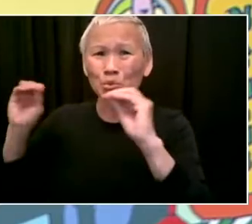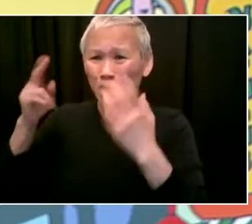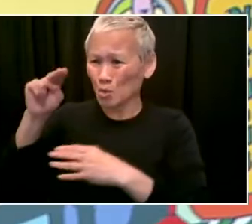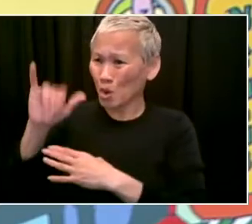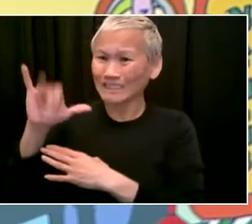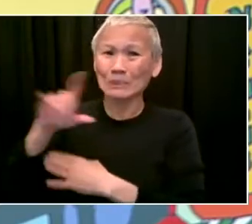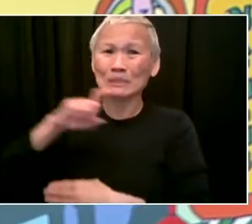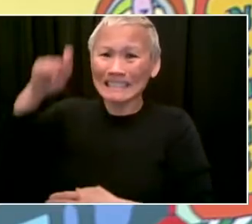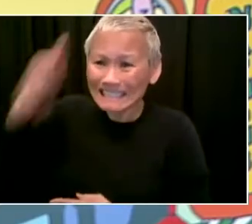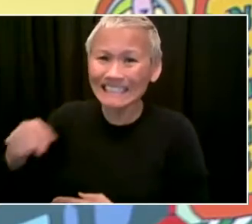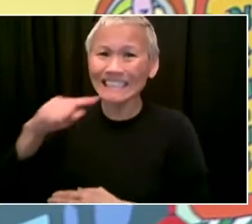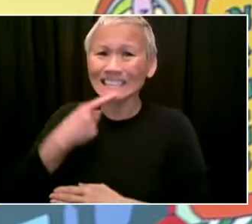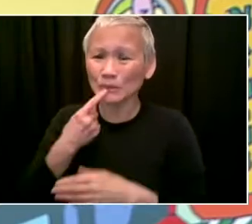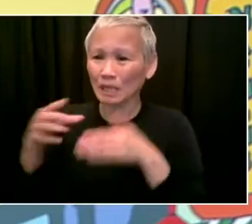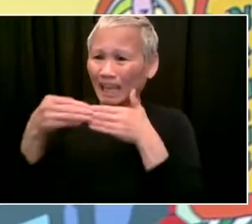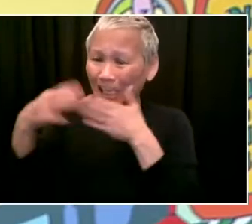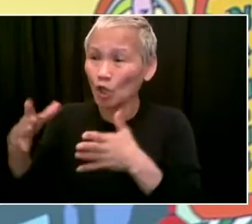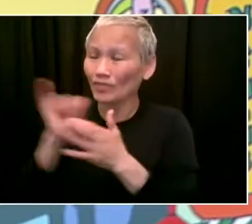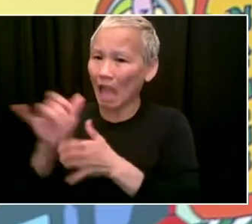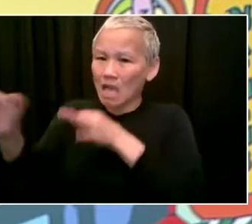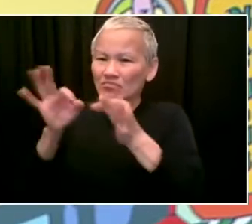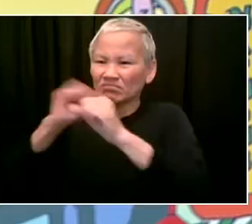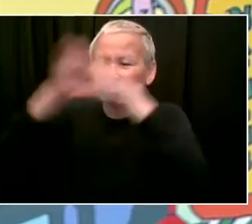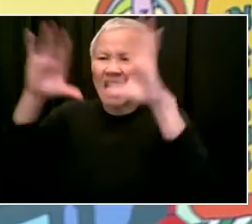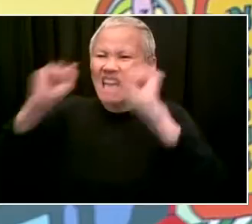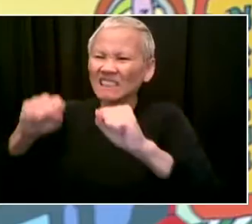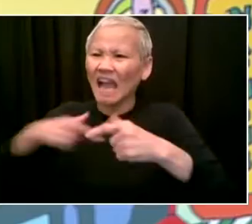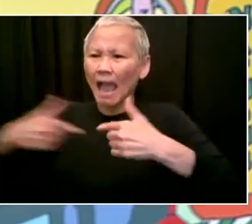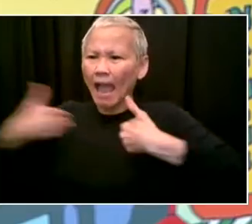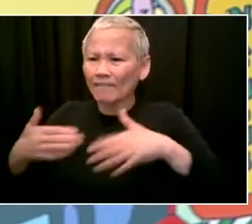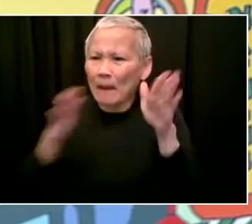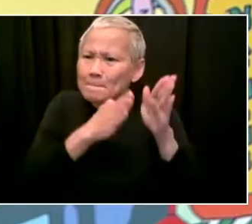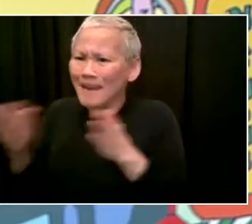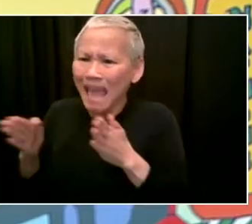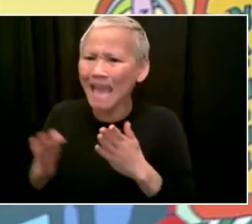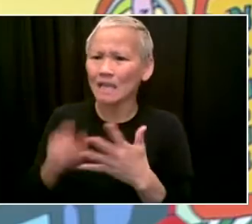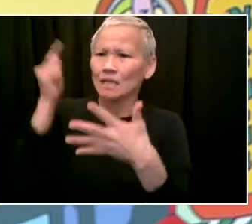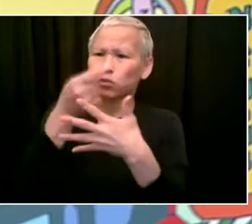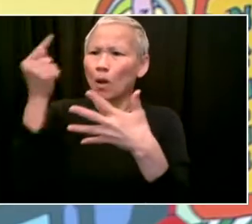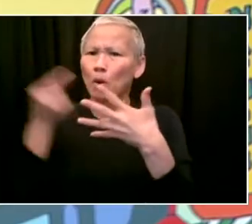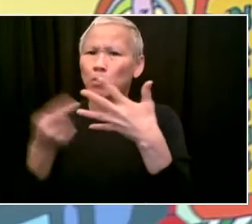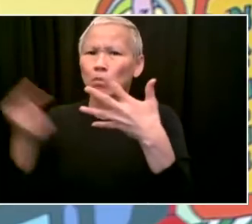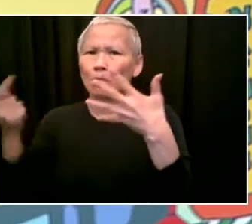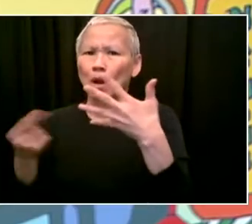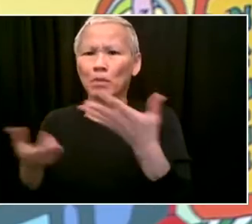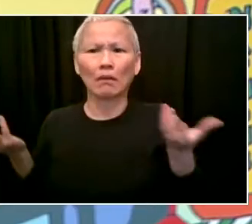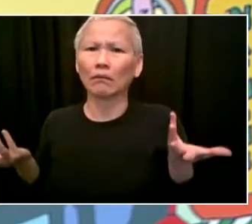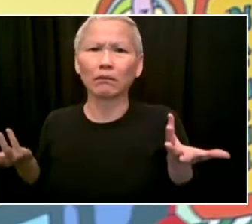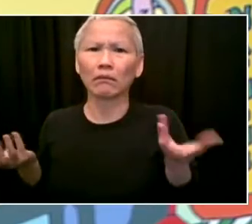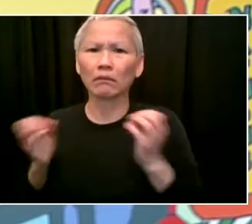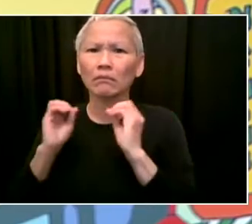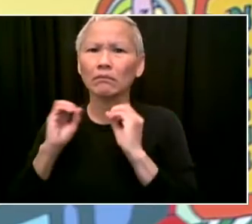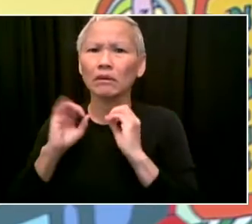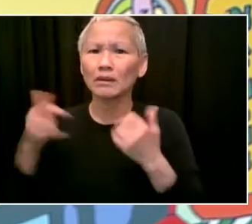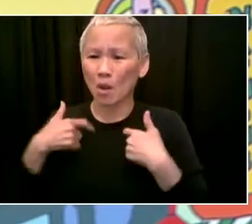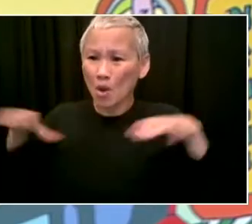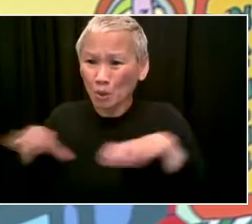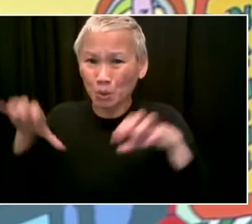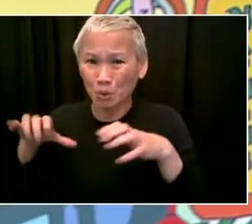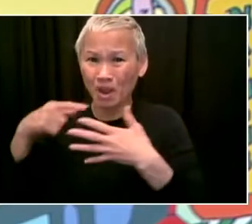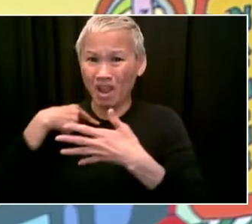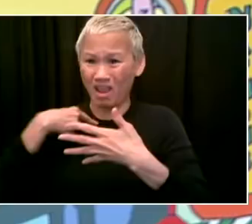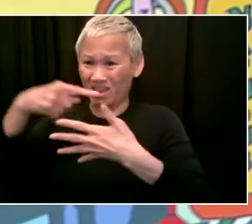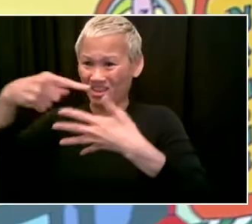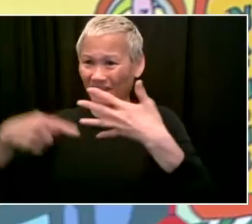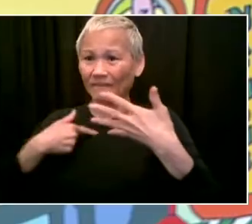actually recognize what's already being done and not claim it's some brilliant new invention they just came up with. Show they actually know the